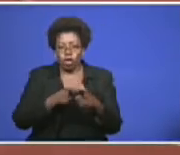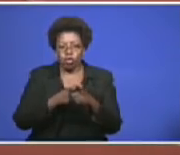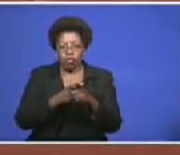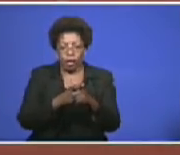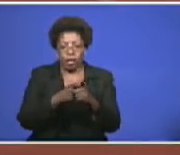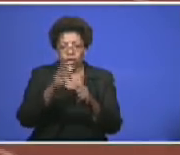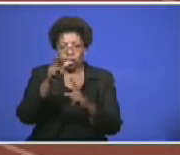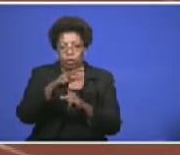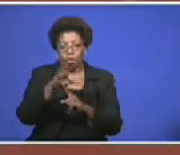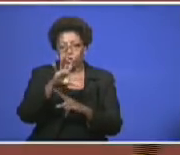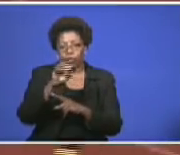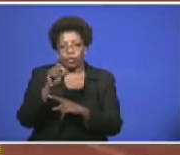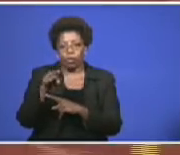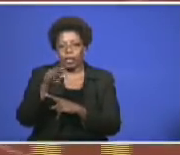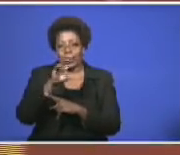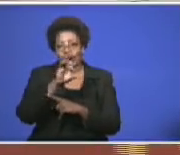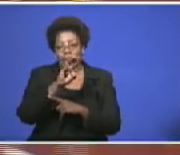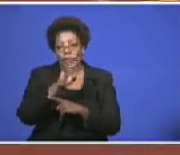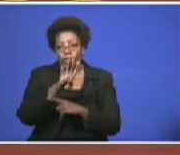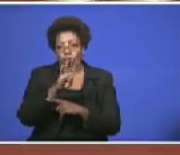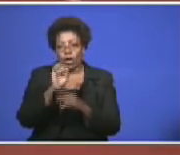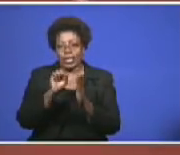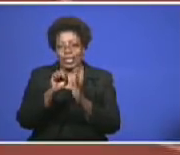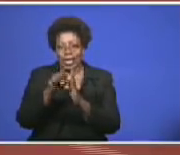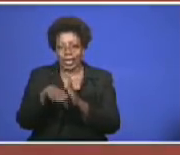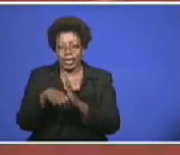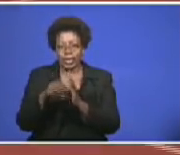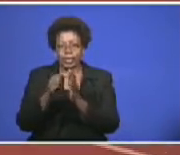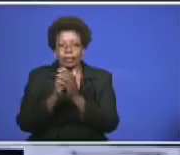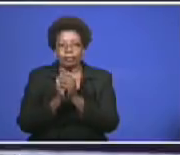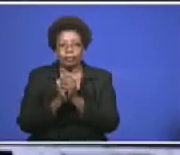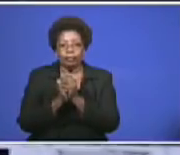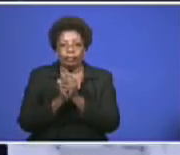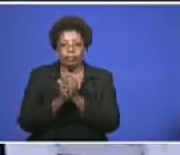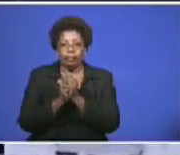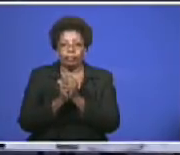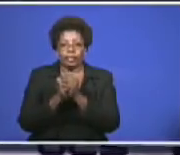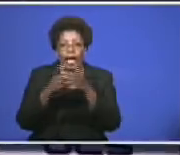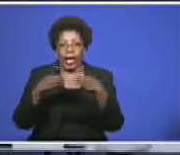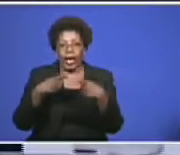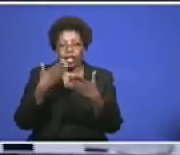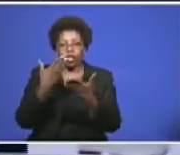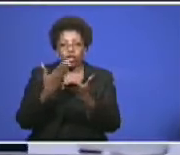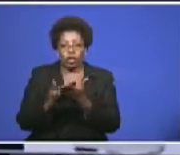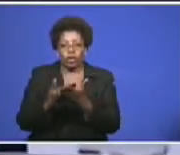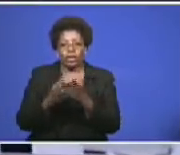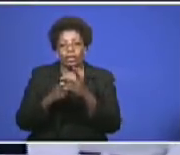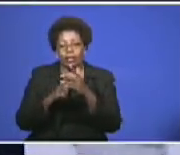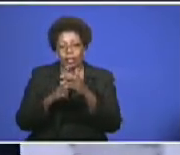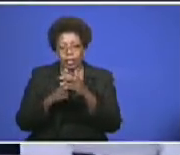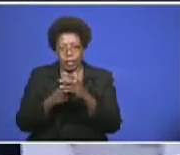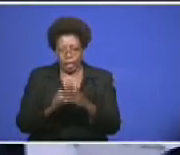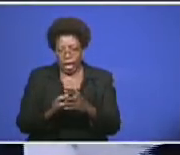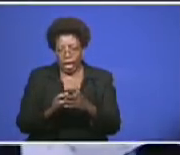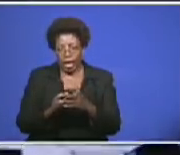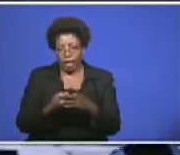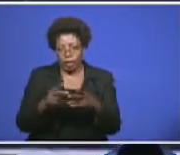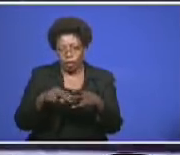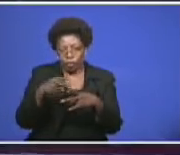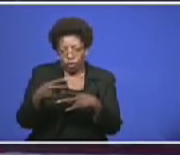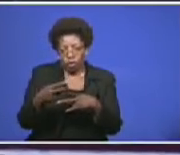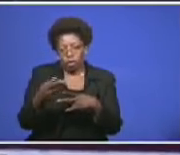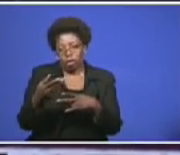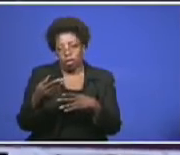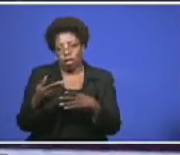in 50.74 seconds. I had a good start, stumbled over a few hurdles coming down